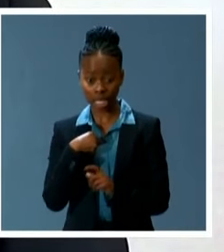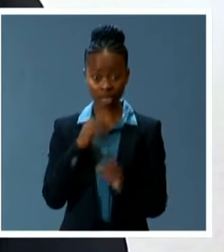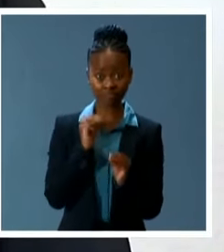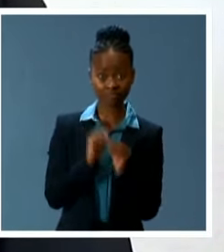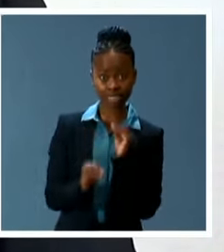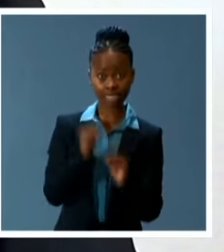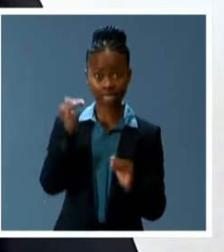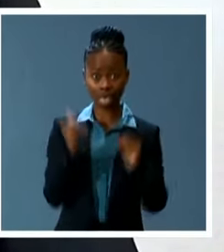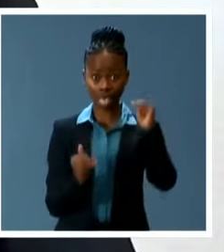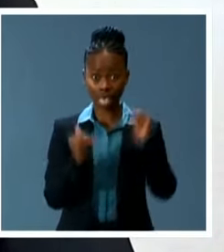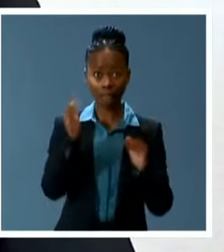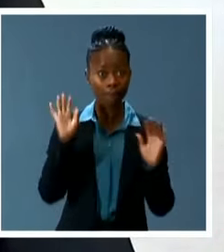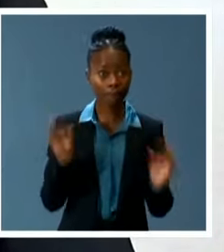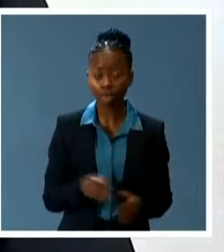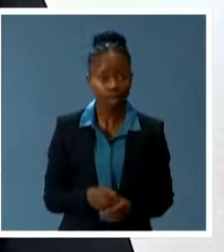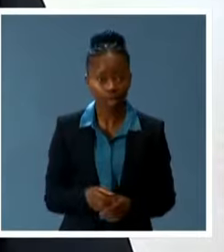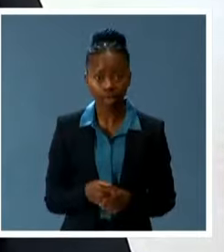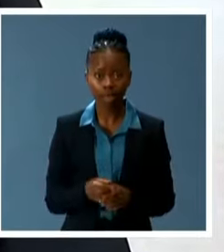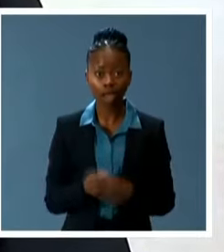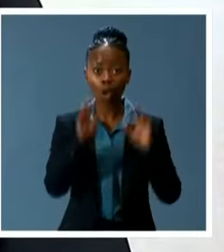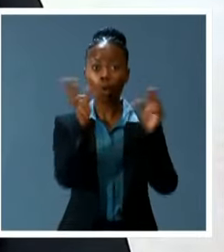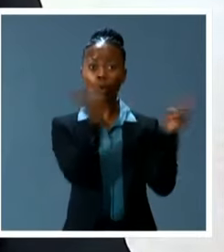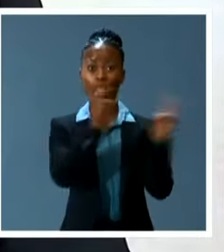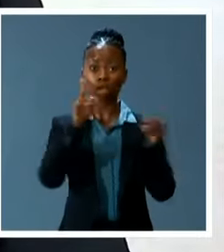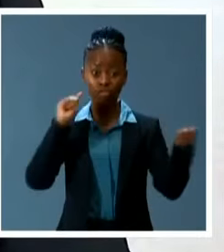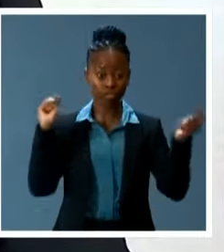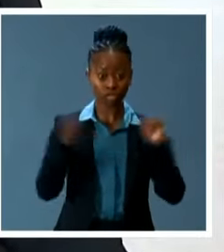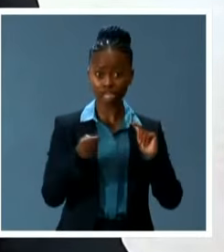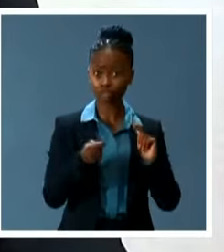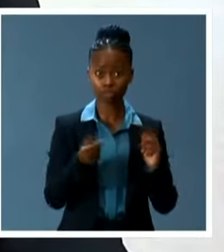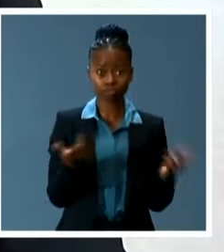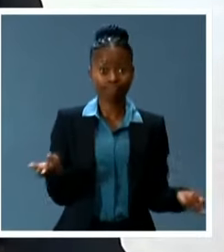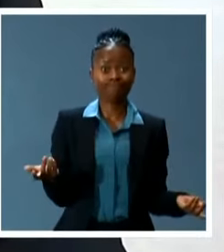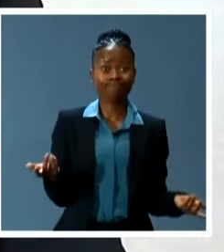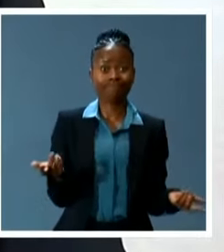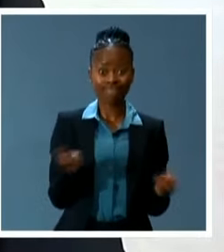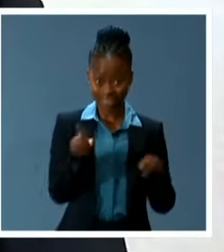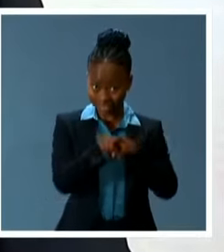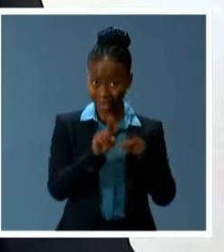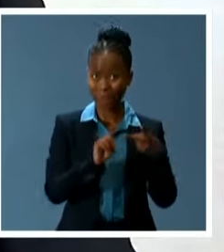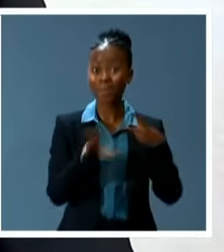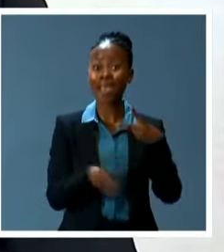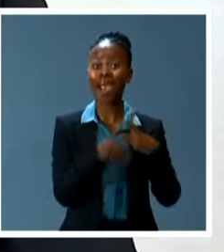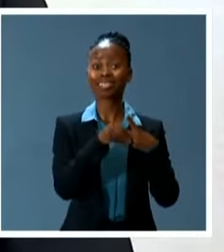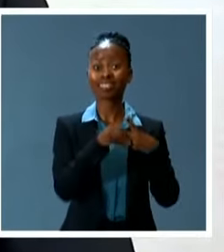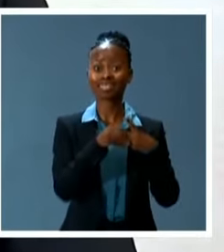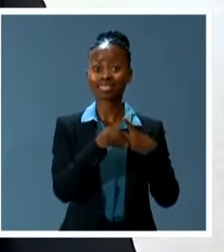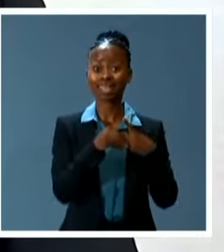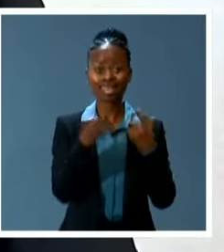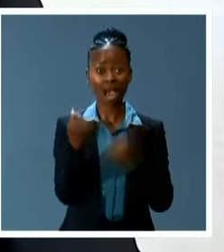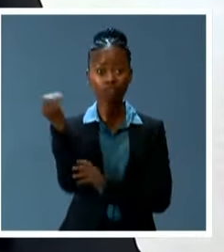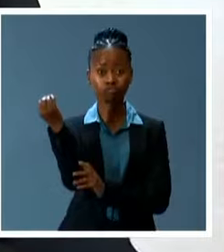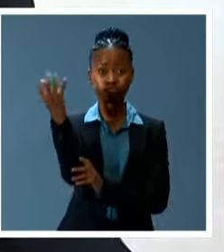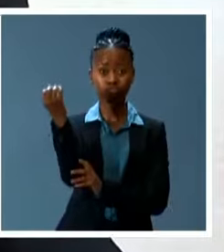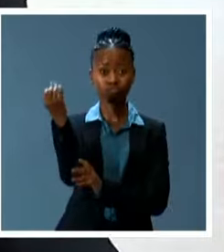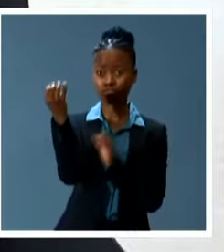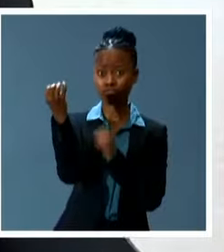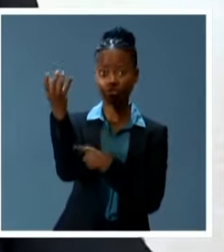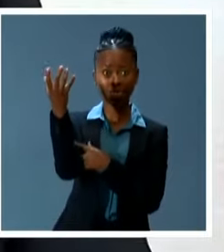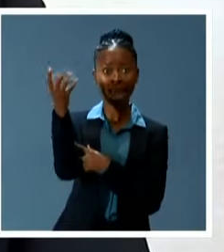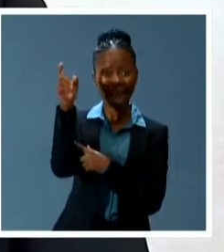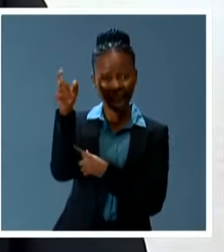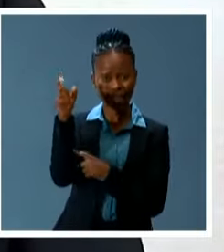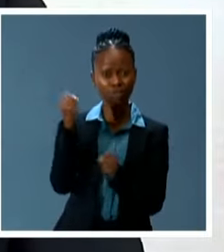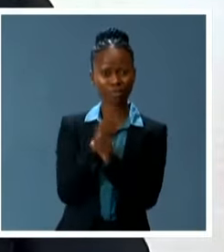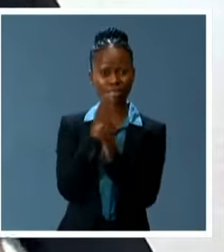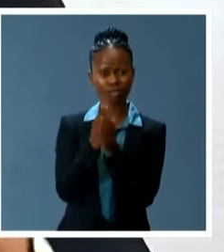Climate change. Does make sense to go on distributing subsidies on fossil fuels? We need to make sure to invest essentially on